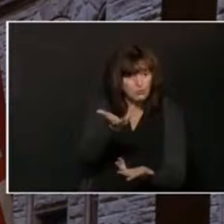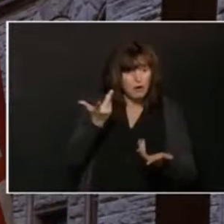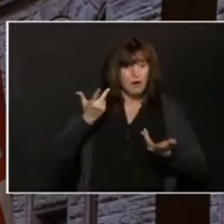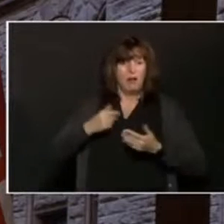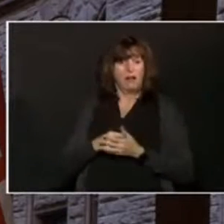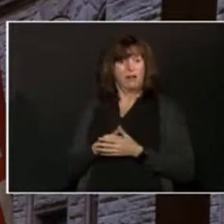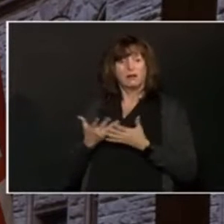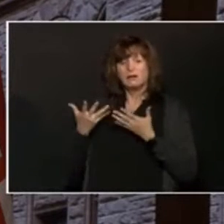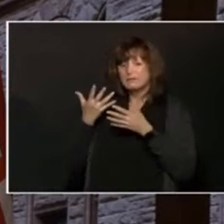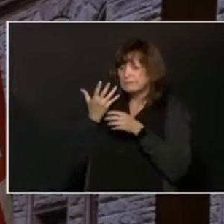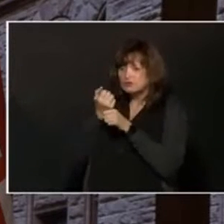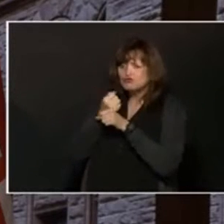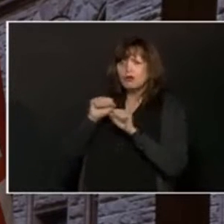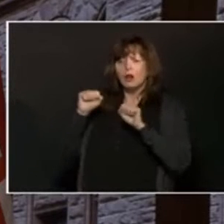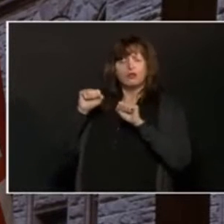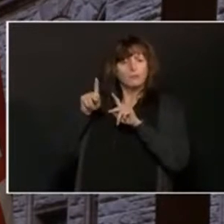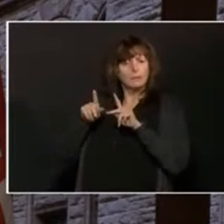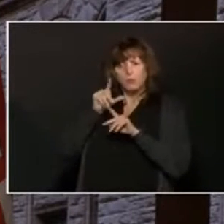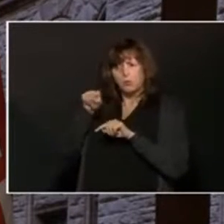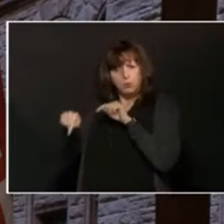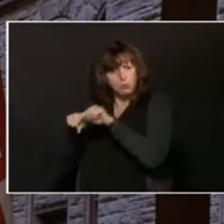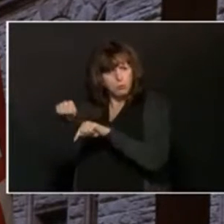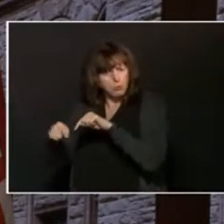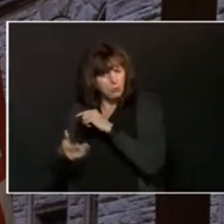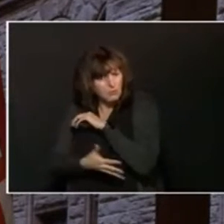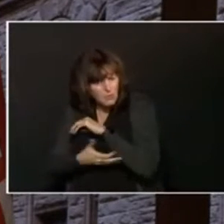We have outbreaks associated with